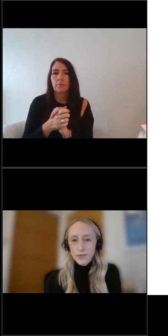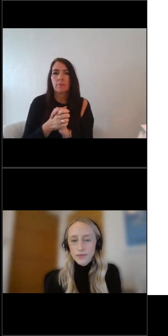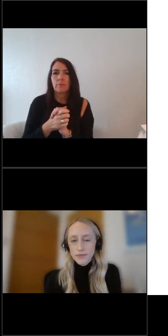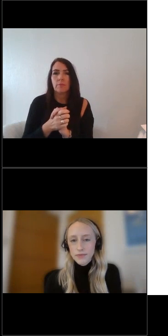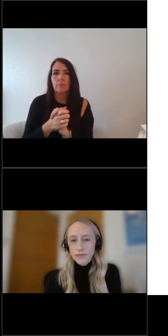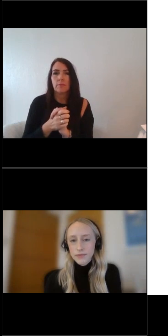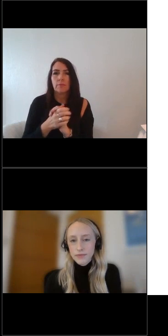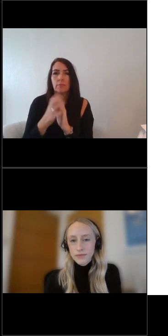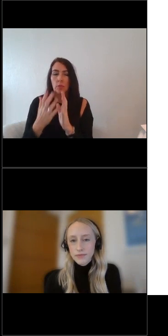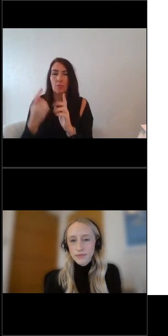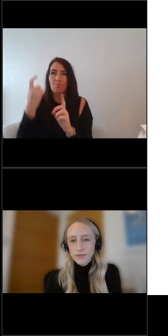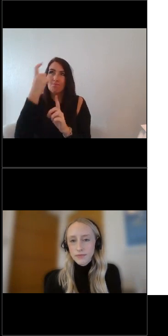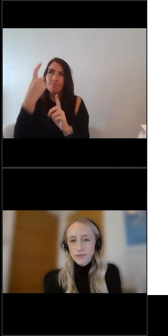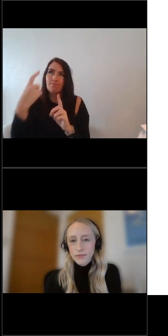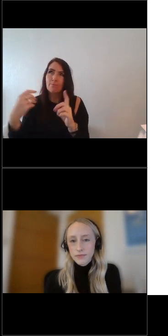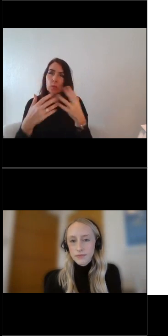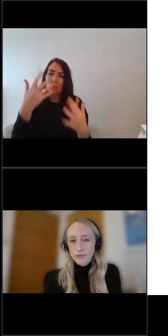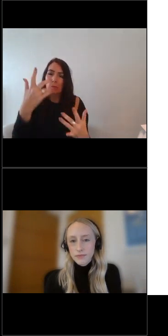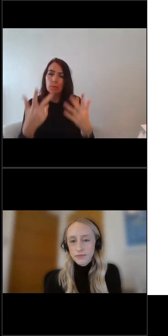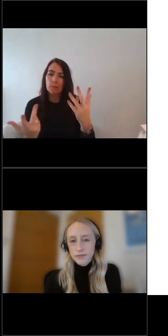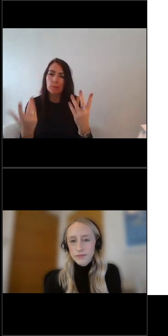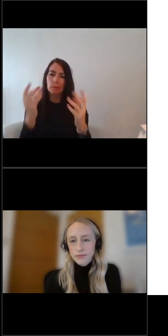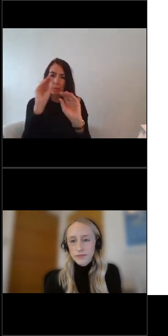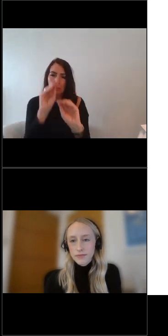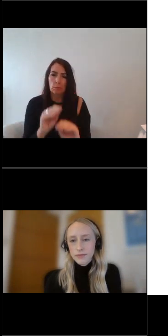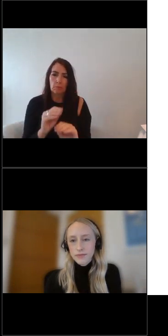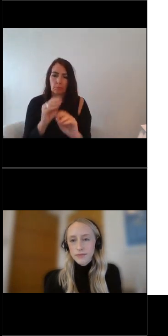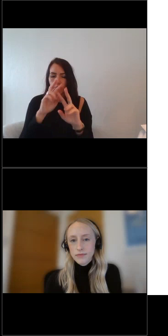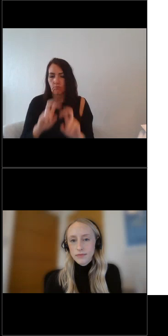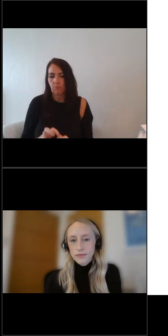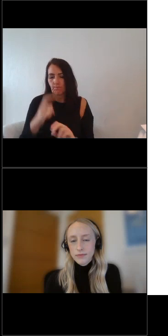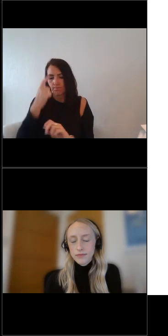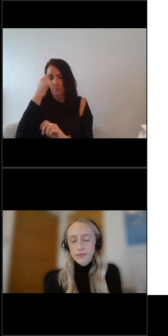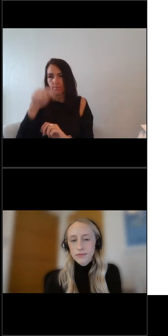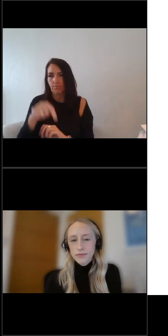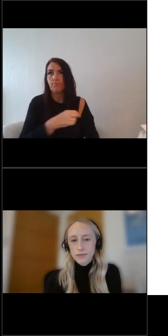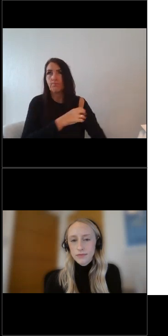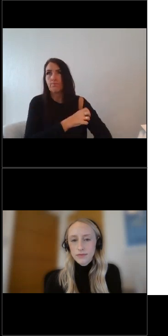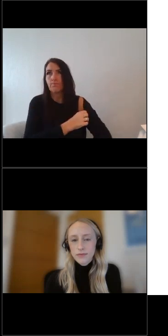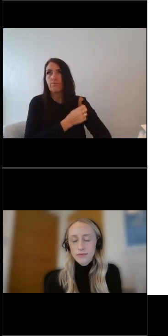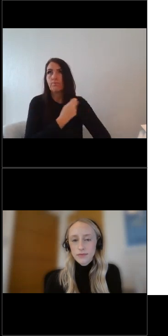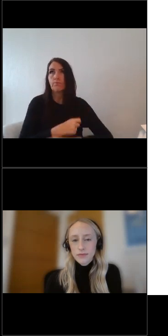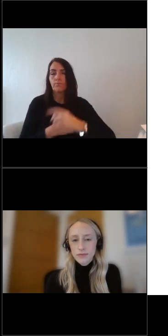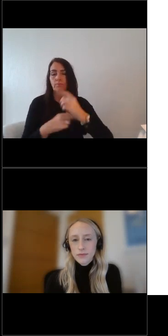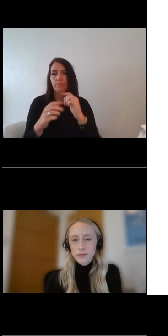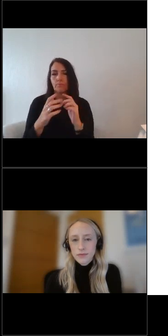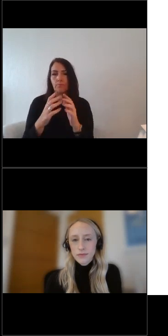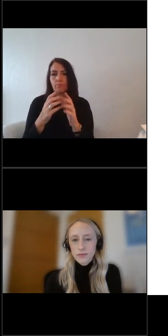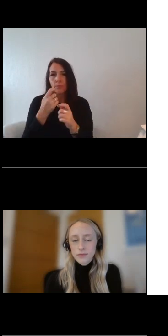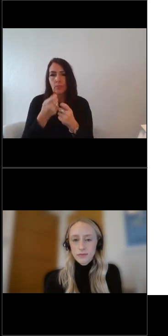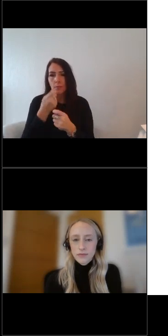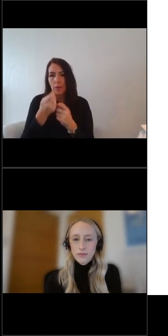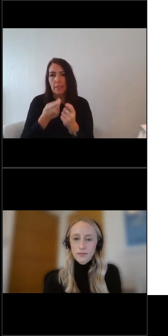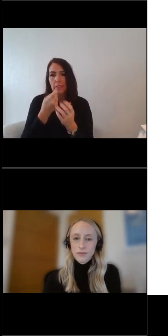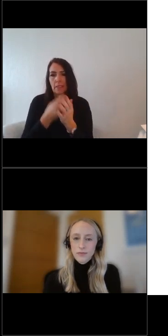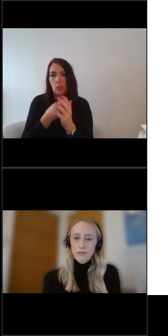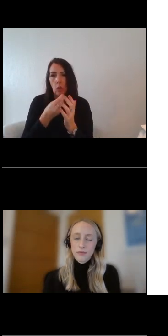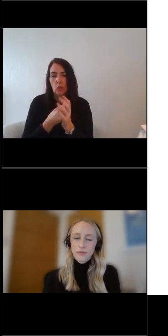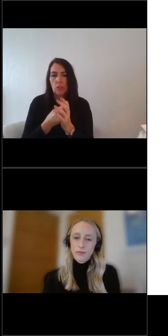factored into your whole life cost analysis in terms of maintenance costs. Although, of